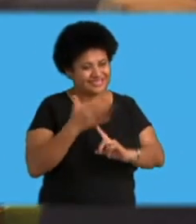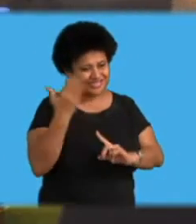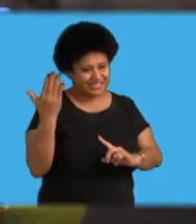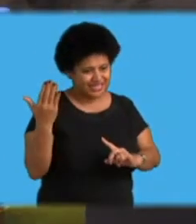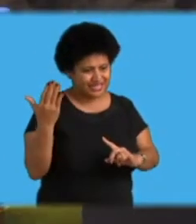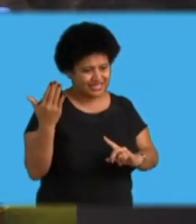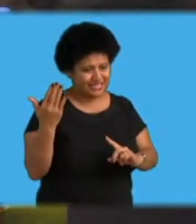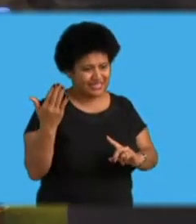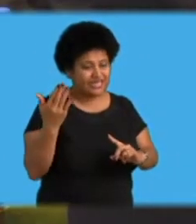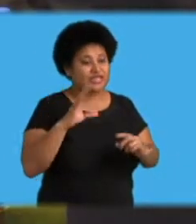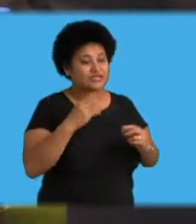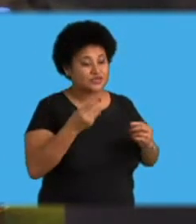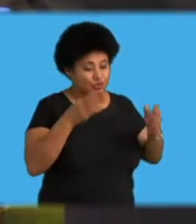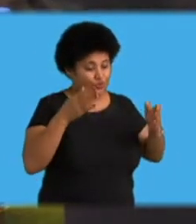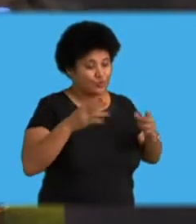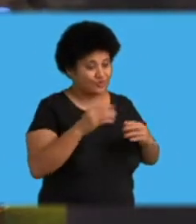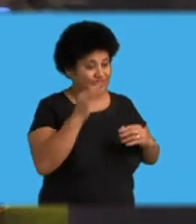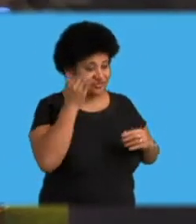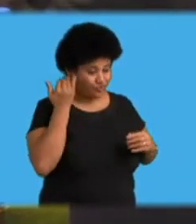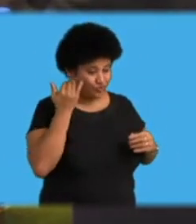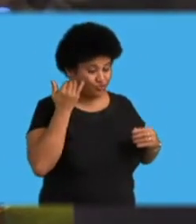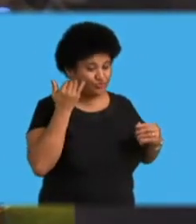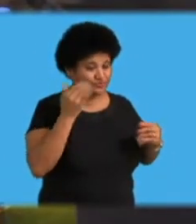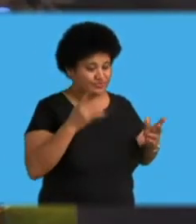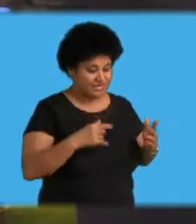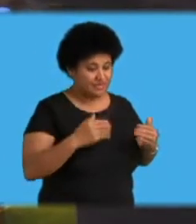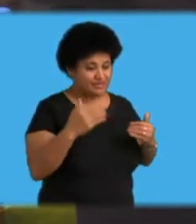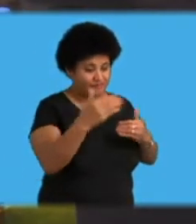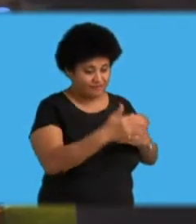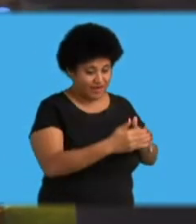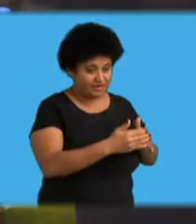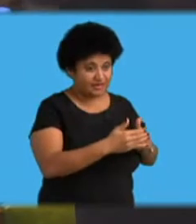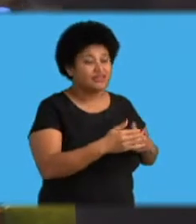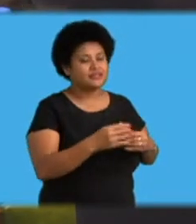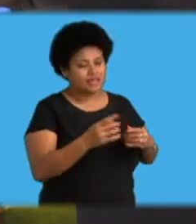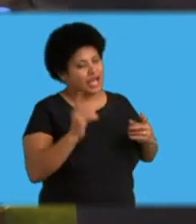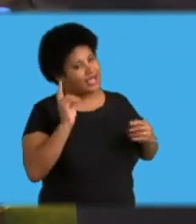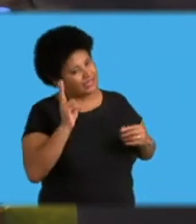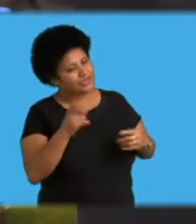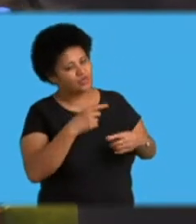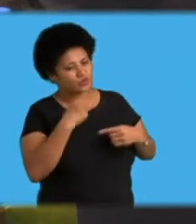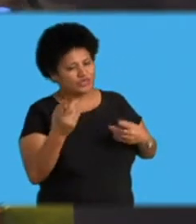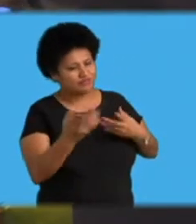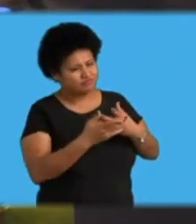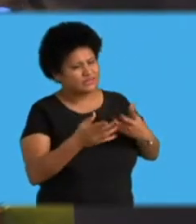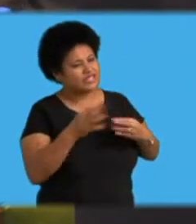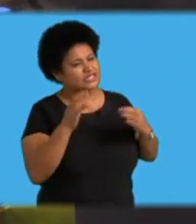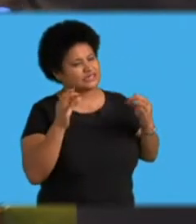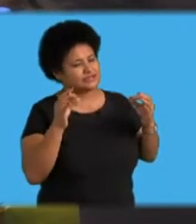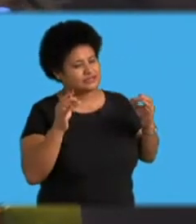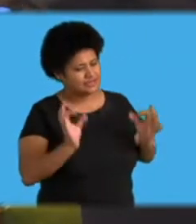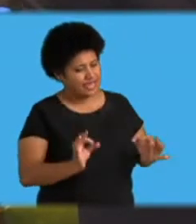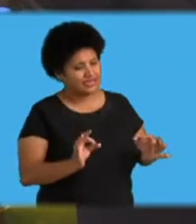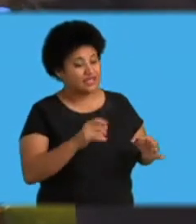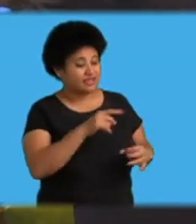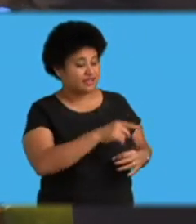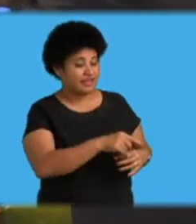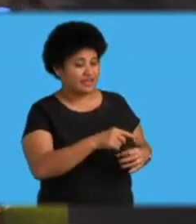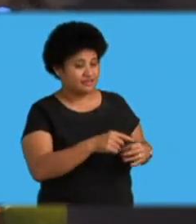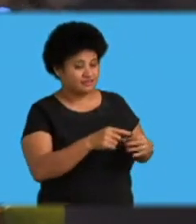the gallery in front, Madam Speaker, we decided that last Saturday of the month, it'll be freely available for all